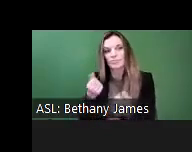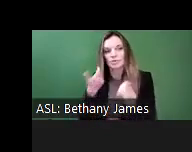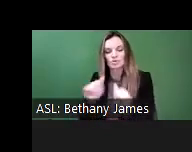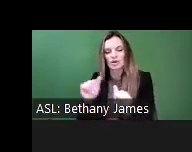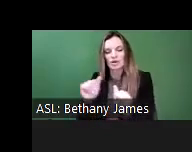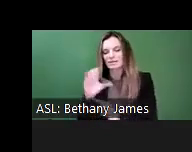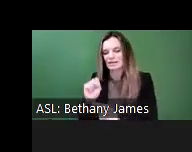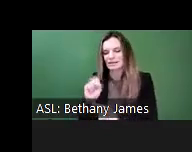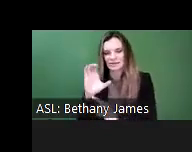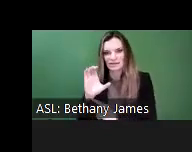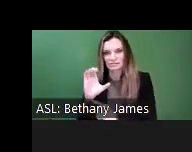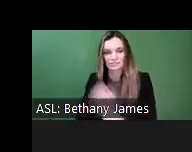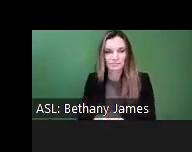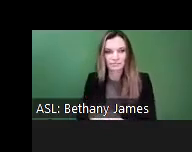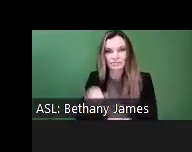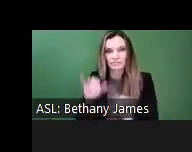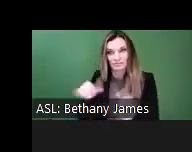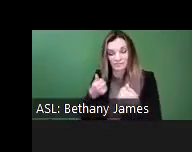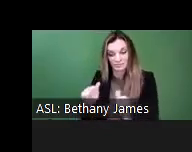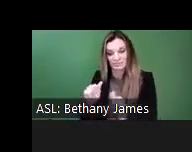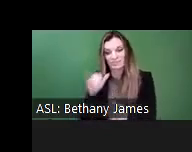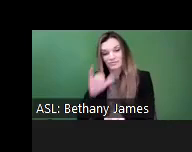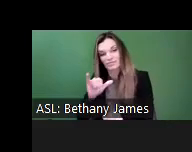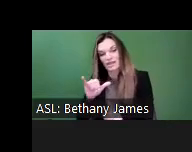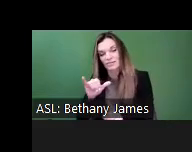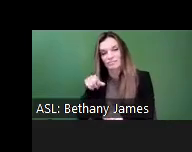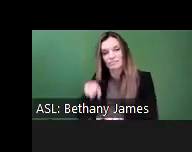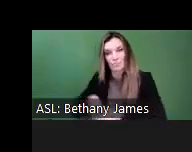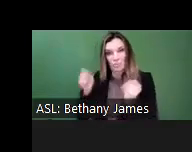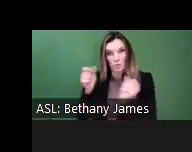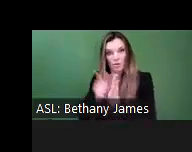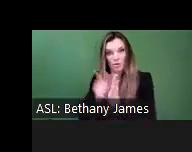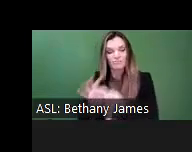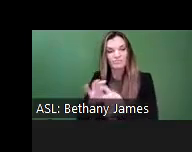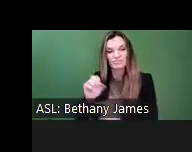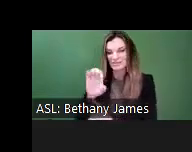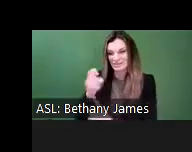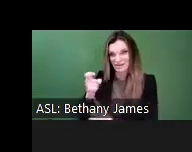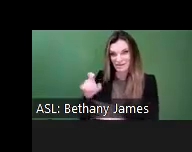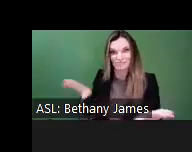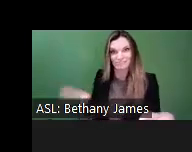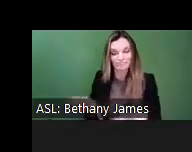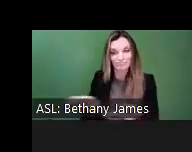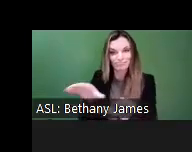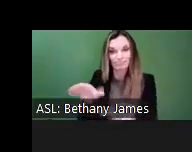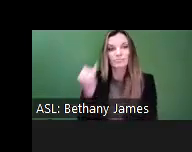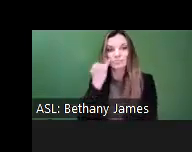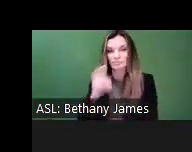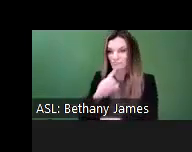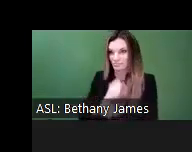CSC. Criminal sexual conduct convictions, 4th degree, if the conviction